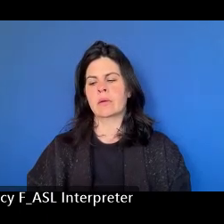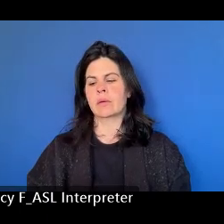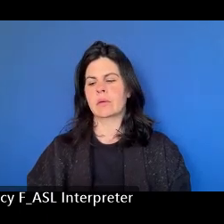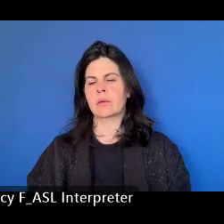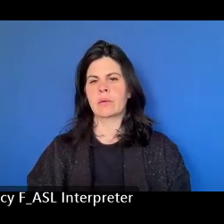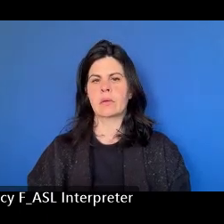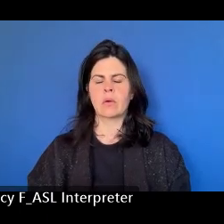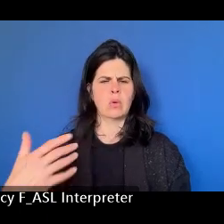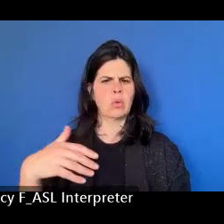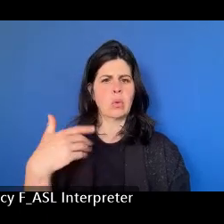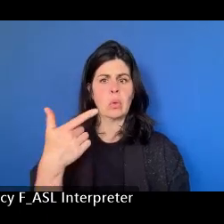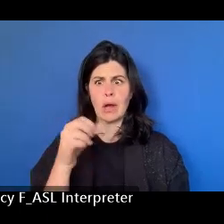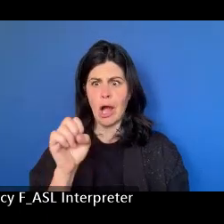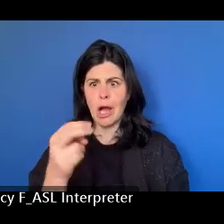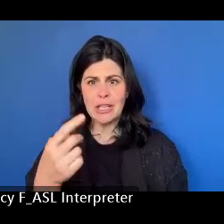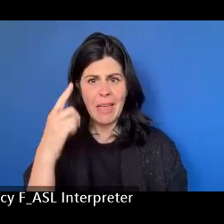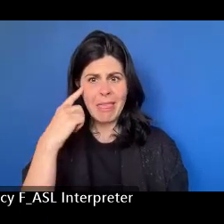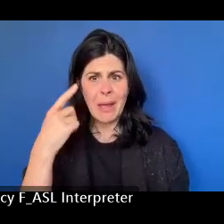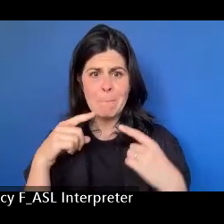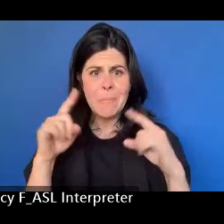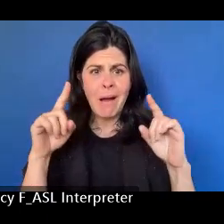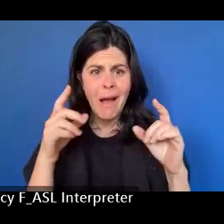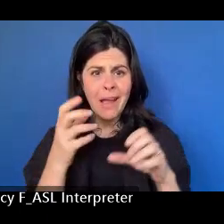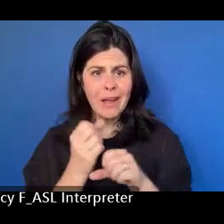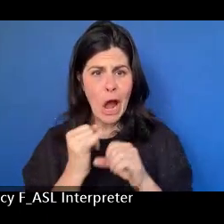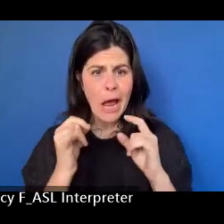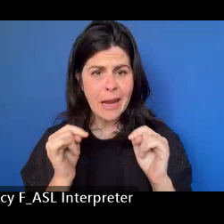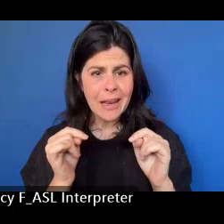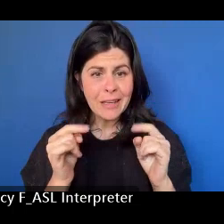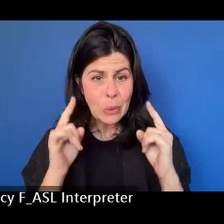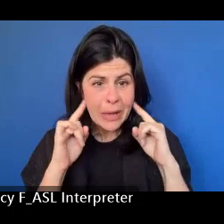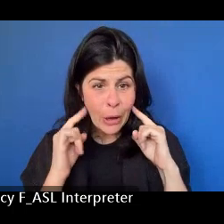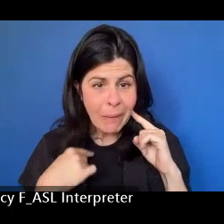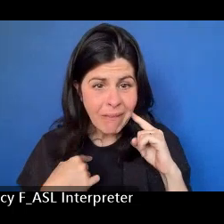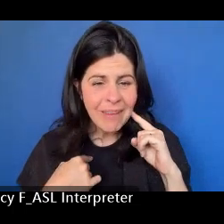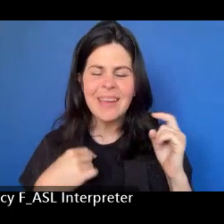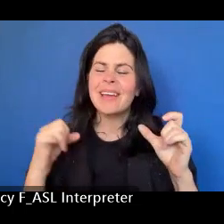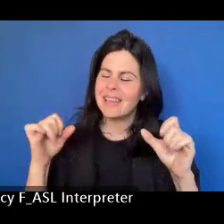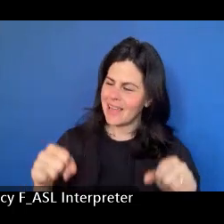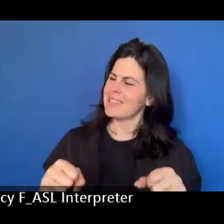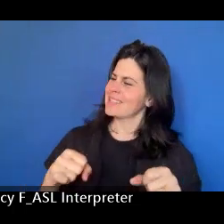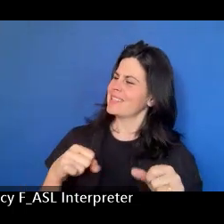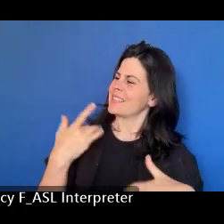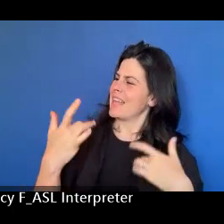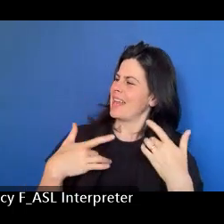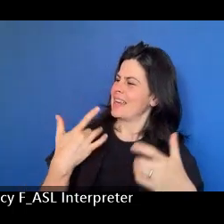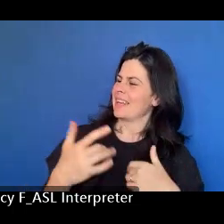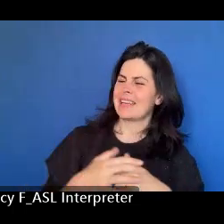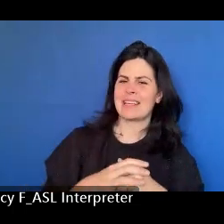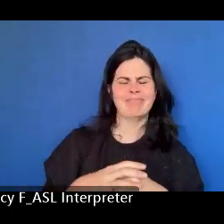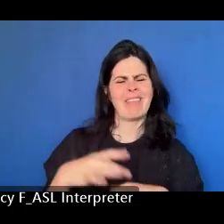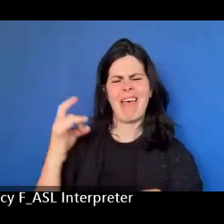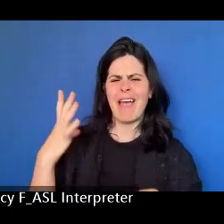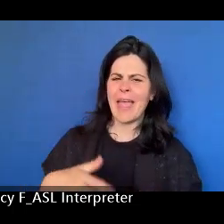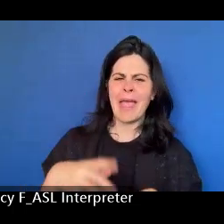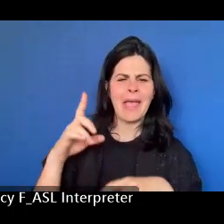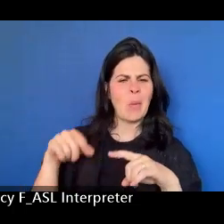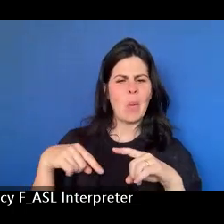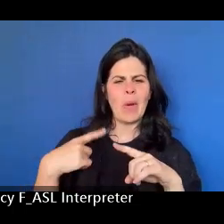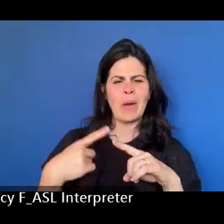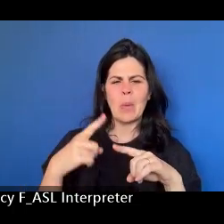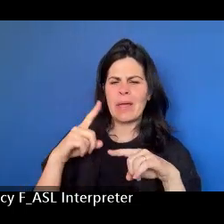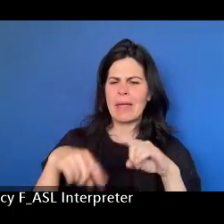Gosh, I think I got it. Can you hear me? You got it. We're so Thank you. excited. I'm very excited. I hate when we can't connect with people, so